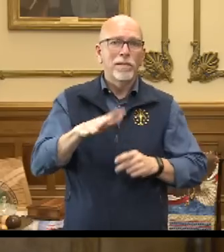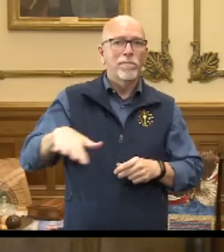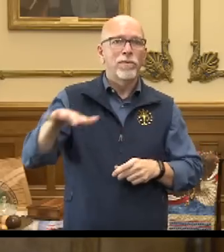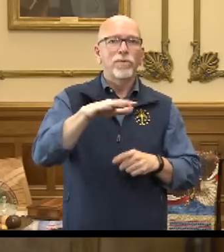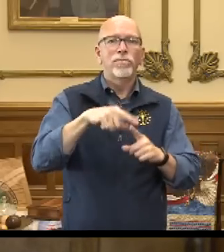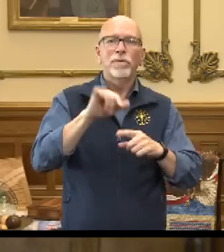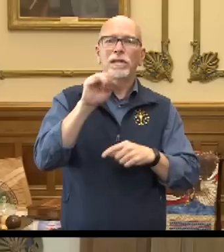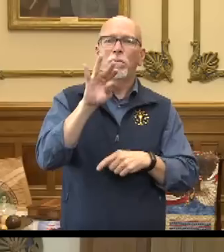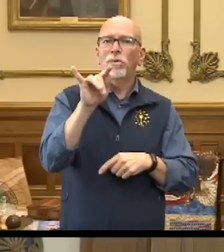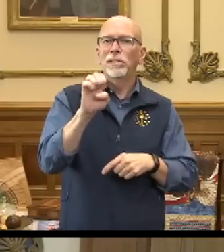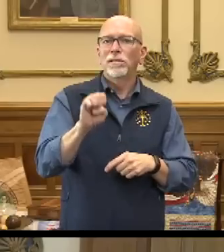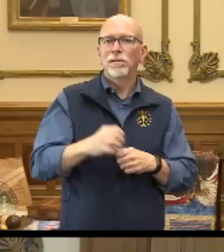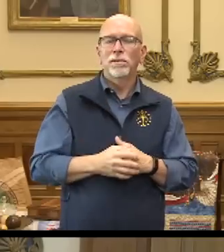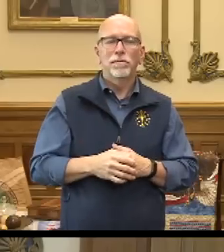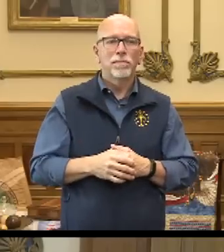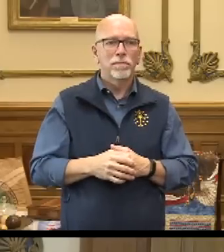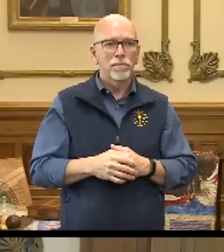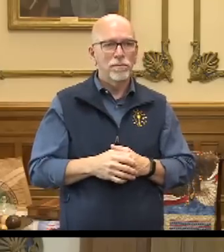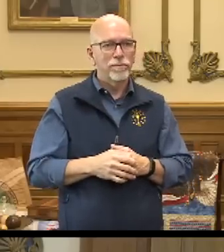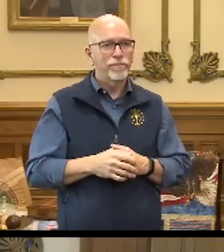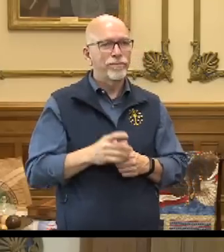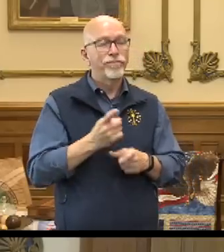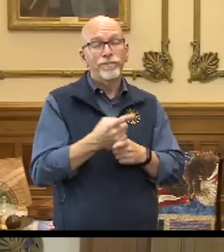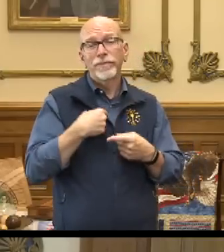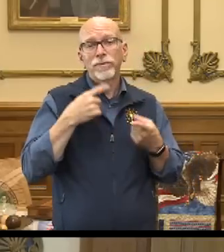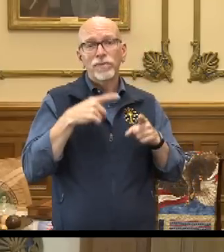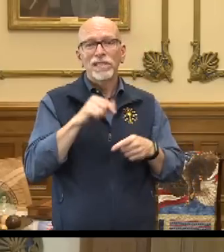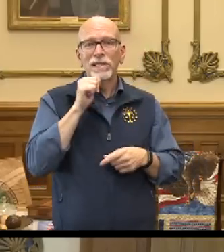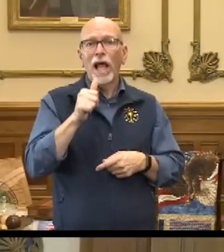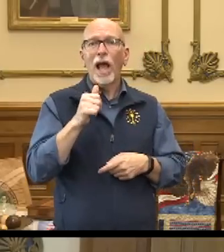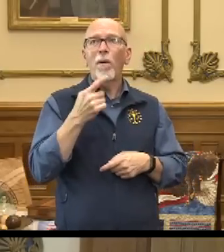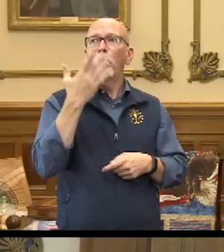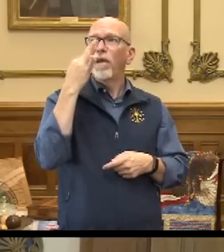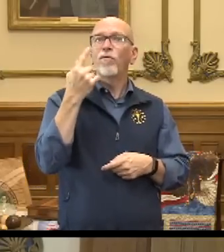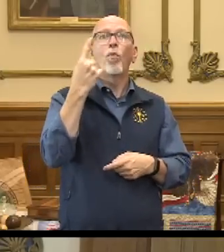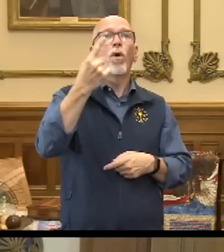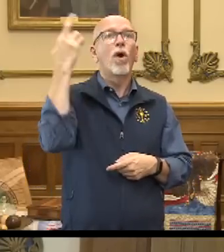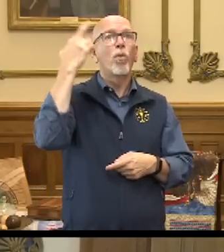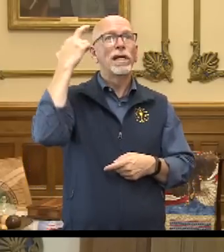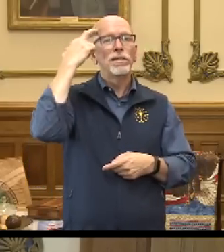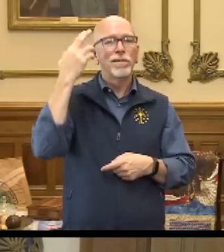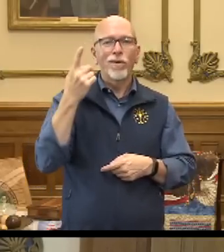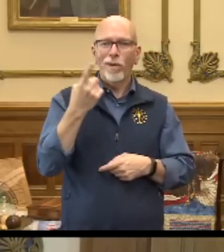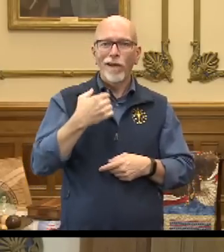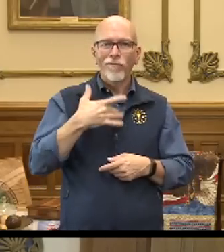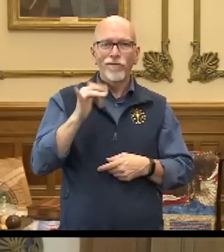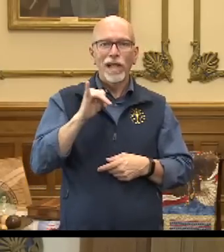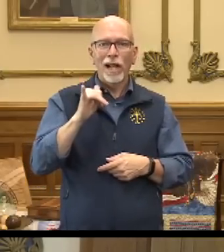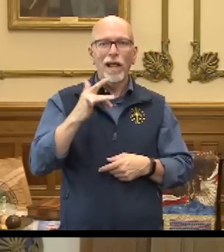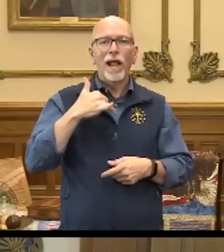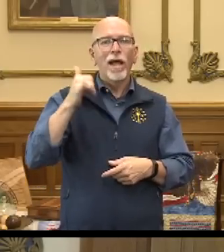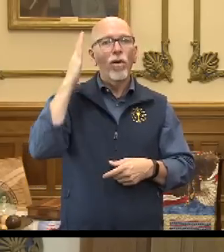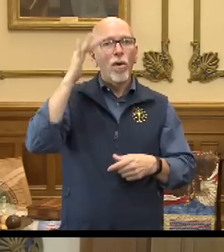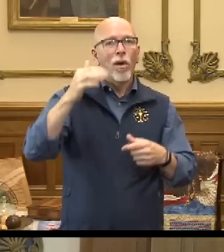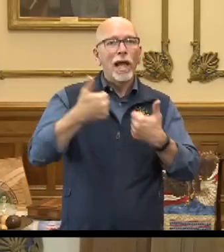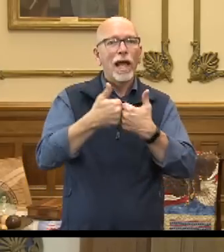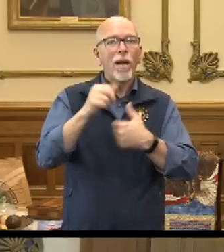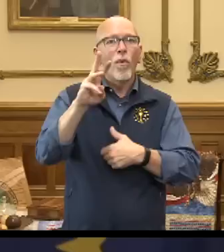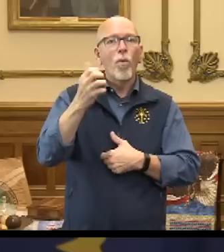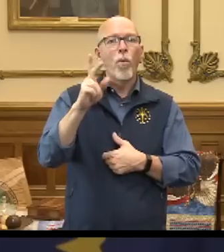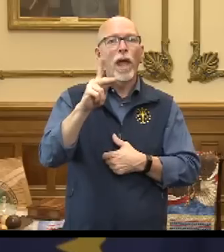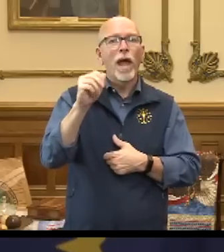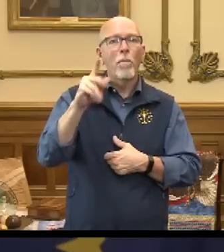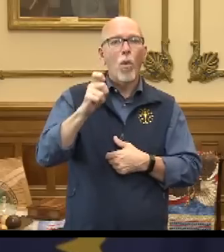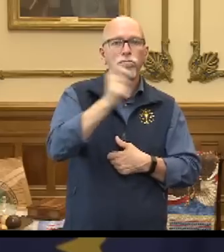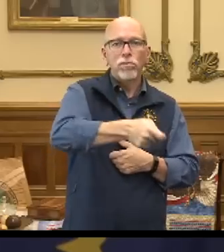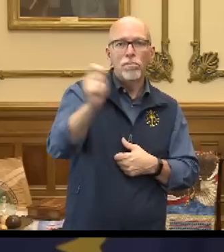with this. Yeah, I agree. It's never just one thing. At times it feels like whack-a-mole when you're looking at these maps from one week